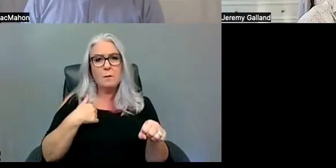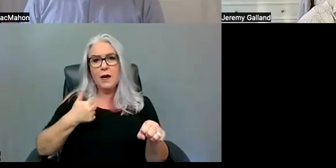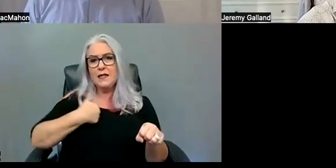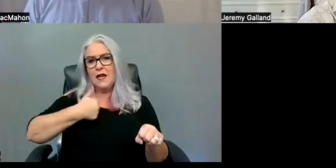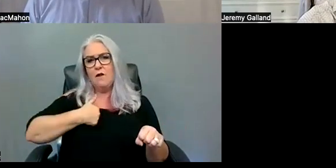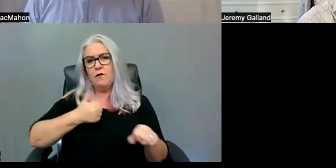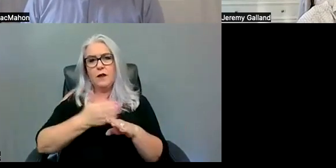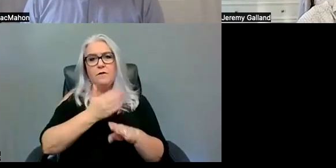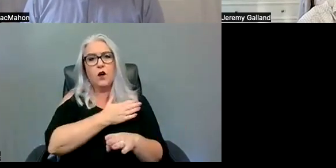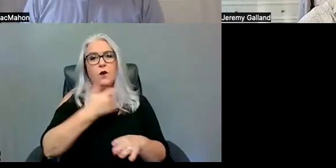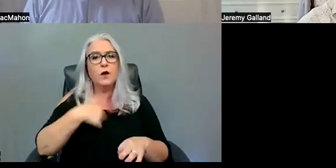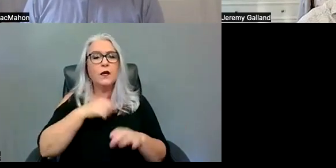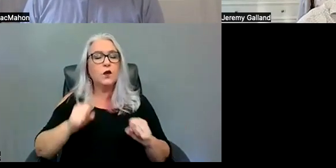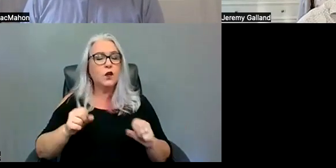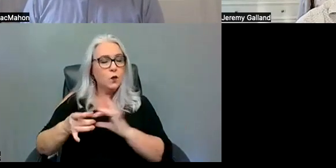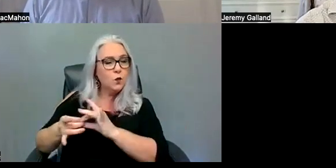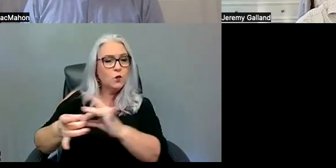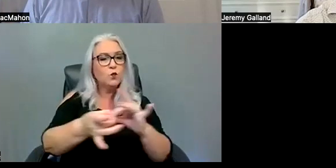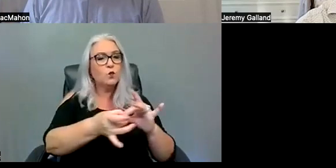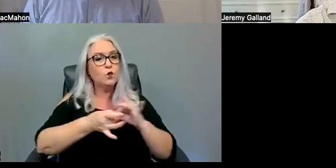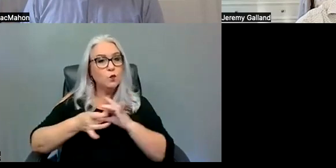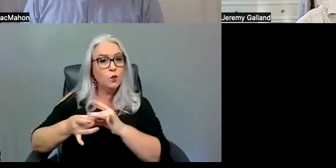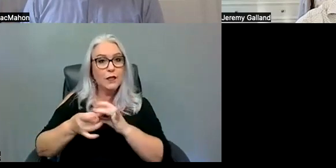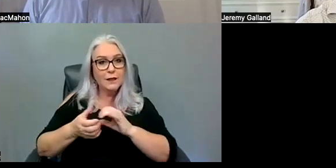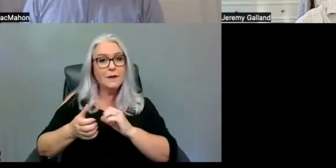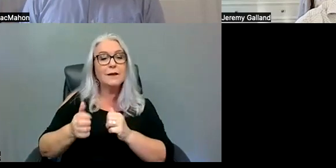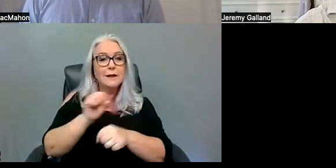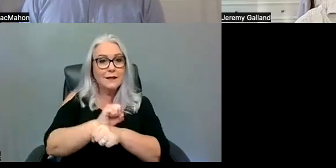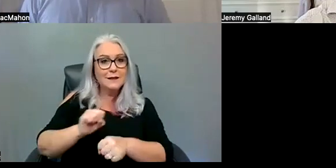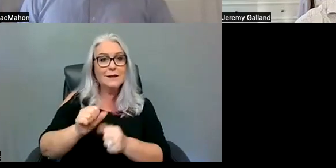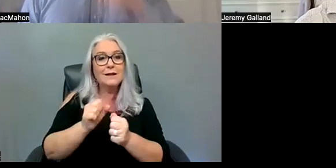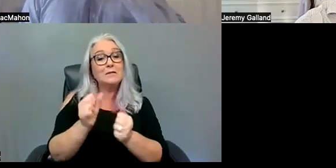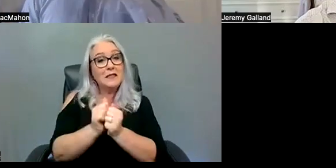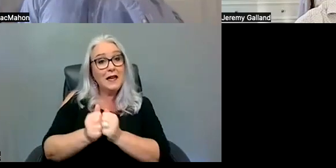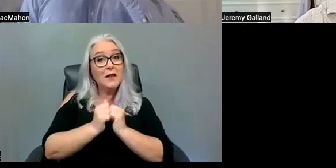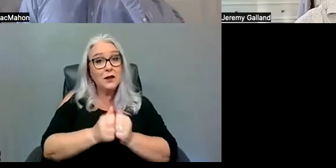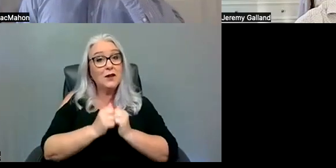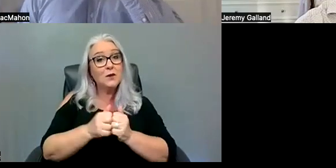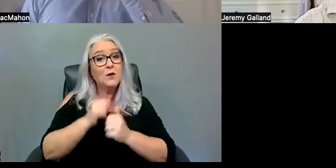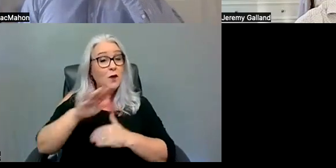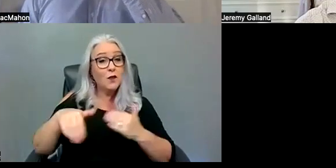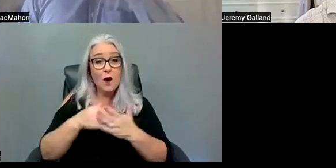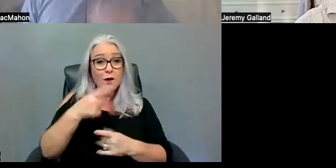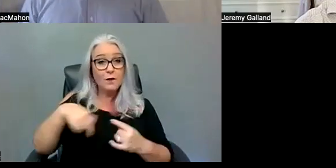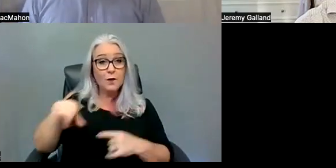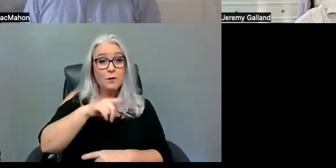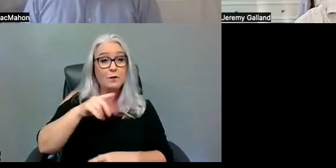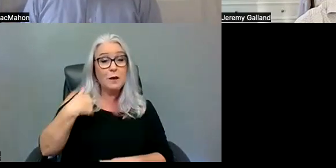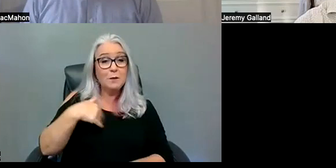work collaboratively with all of the board members. Thank you. Thank you very much. Okay. Kyle